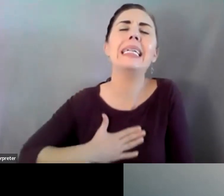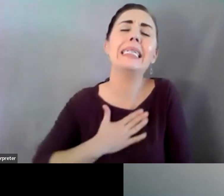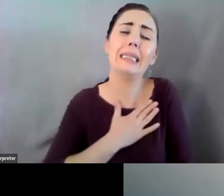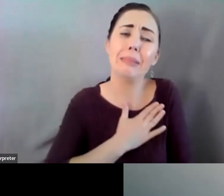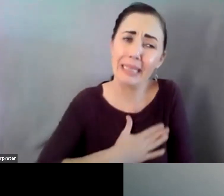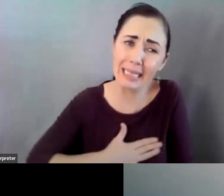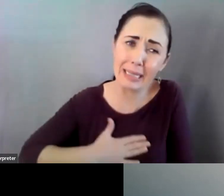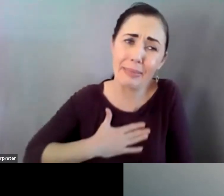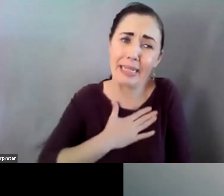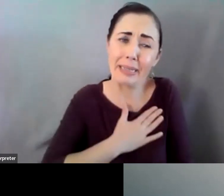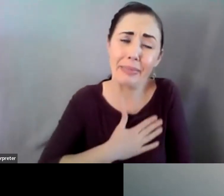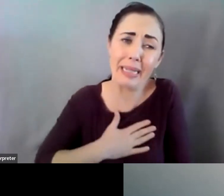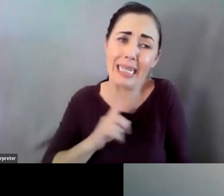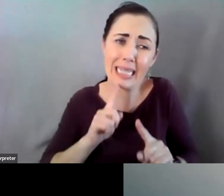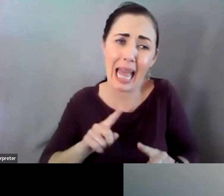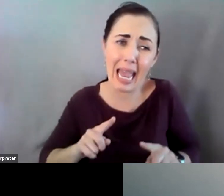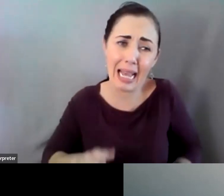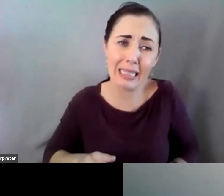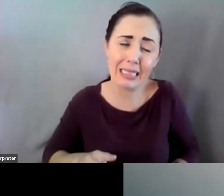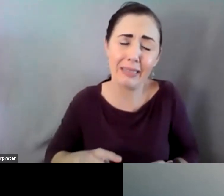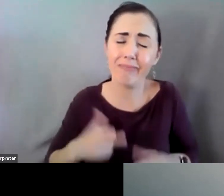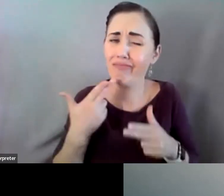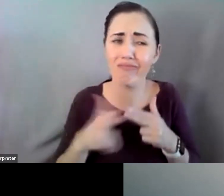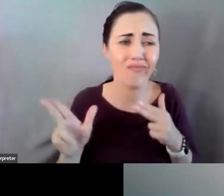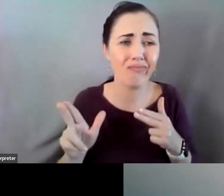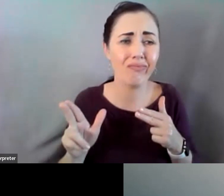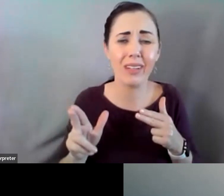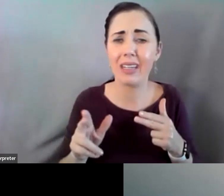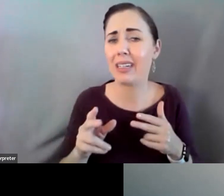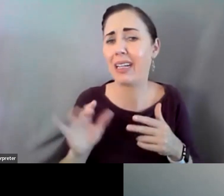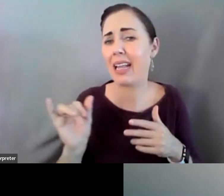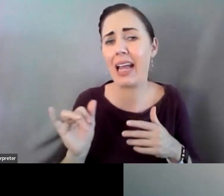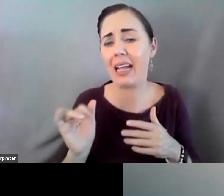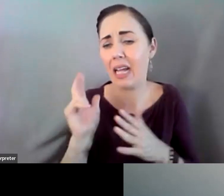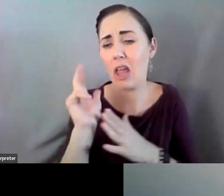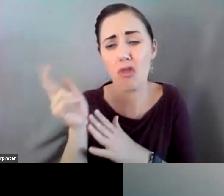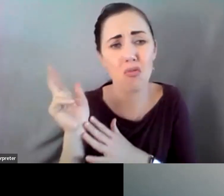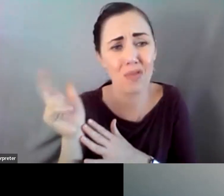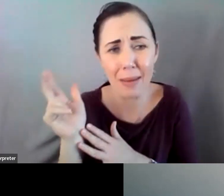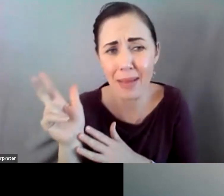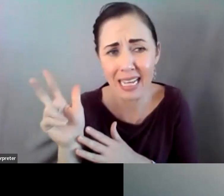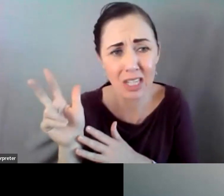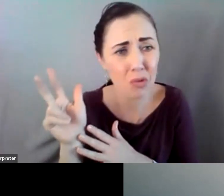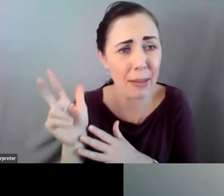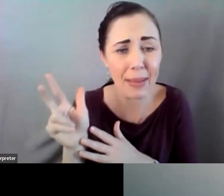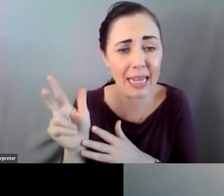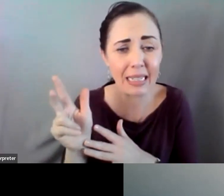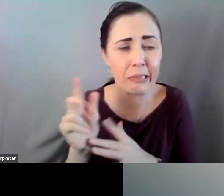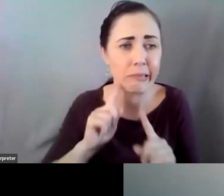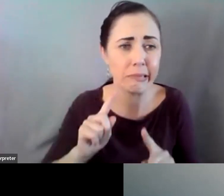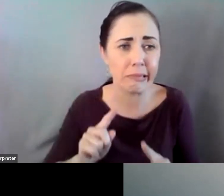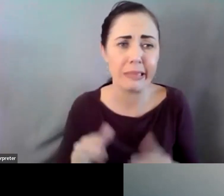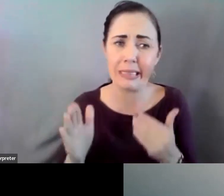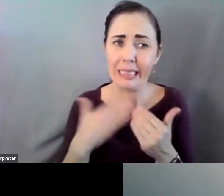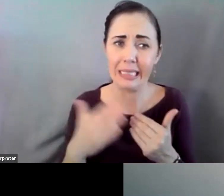really appreciate it if you could take it. It will literally take like 3 minutes of your time. Super easy.